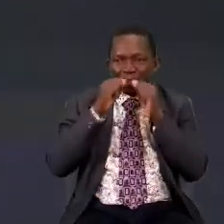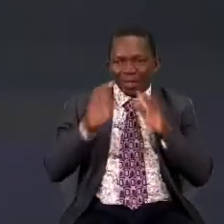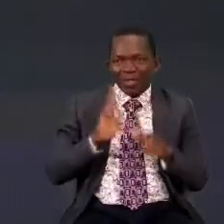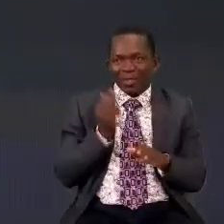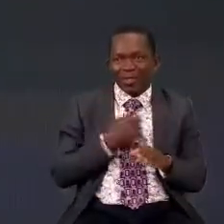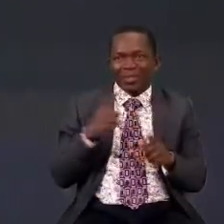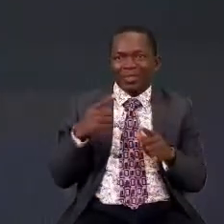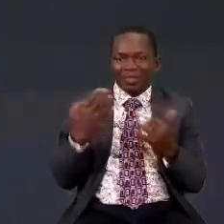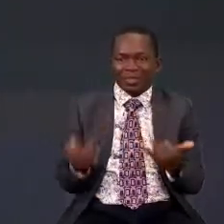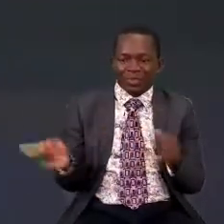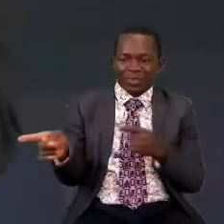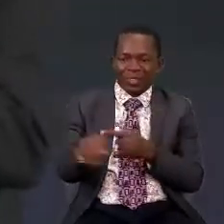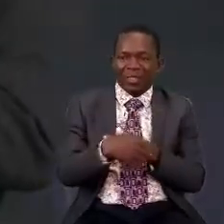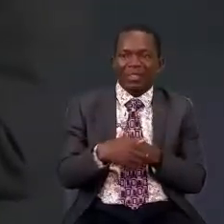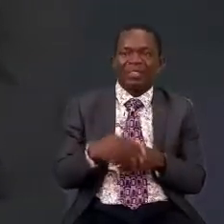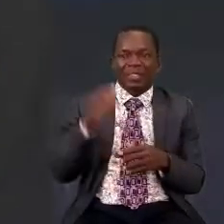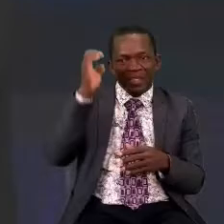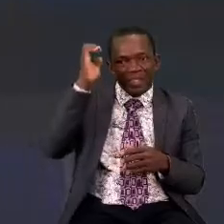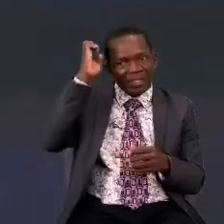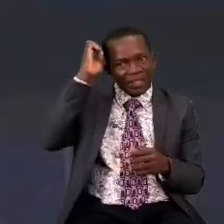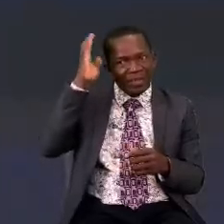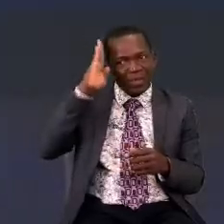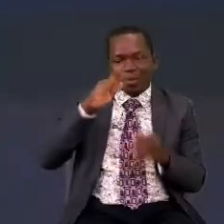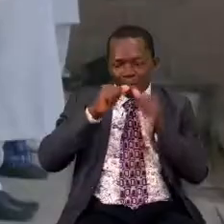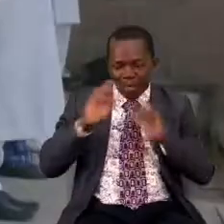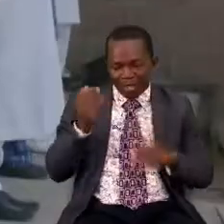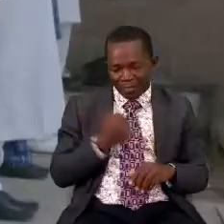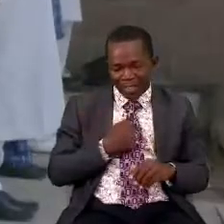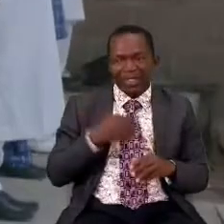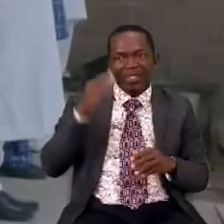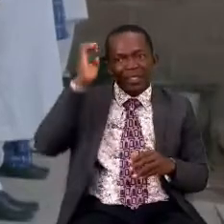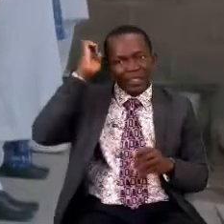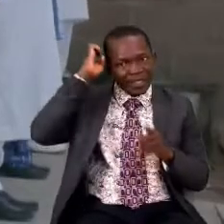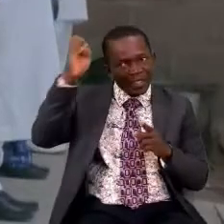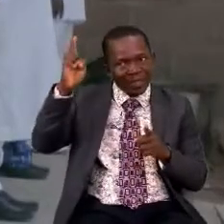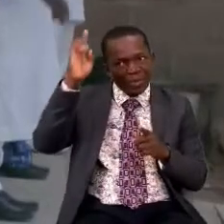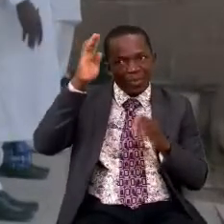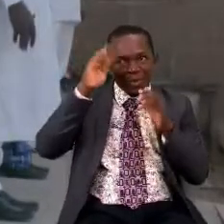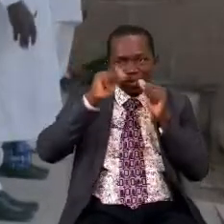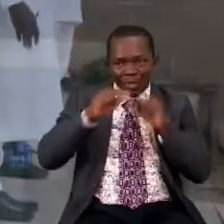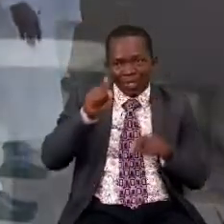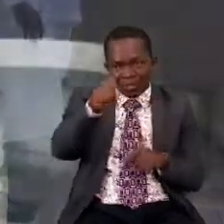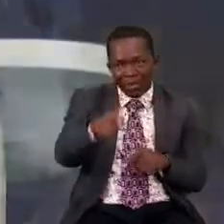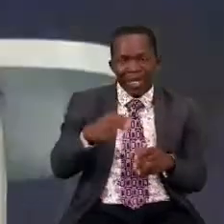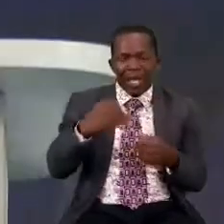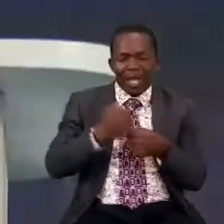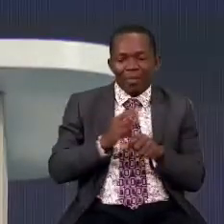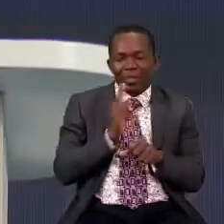us triumphant in ministry in Jesus' name. Let's pray